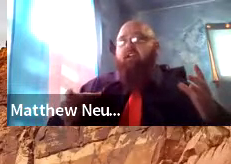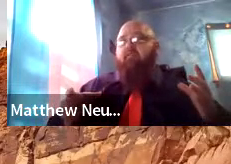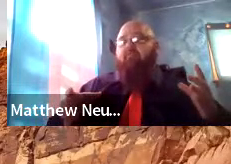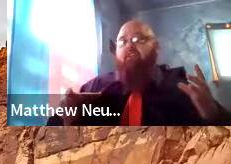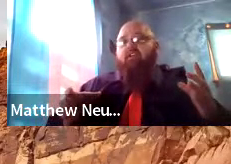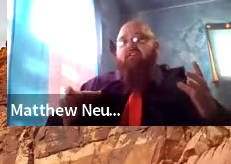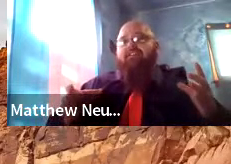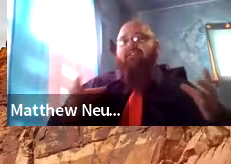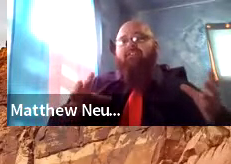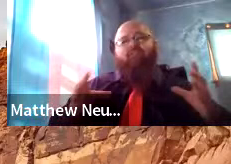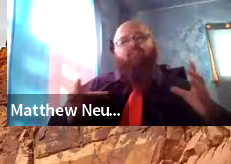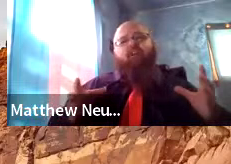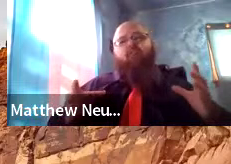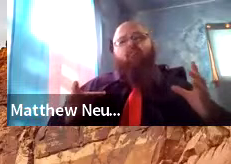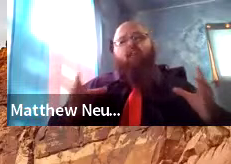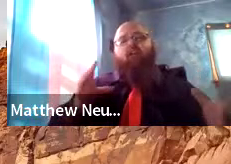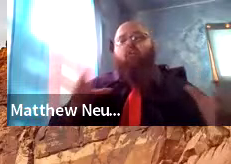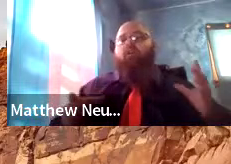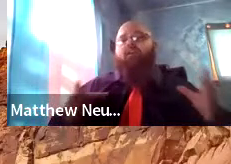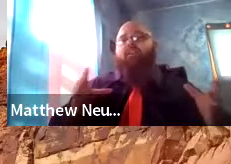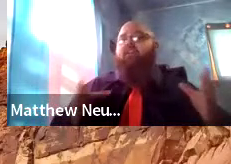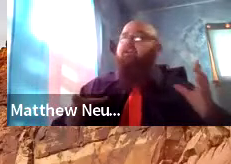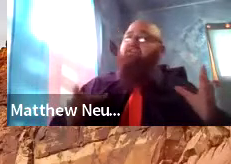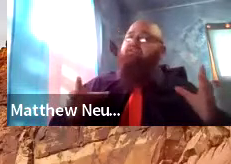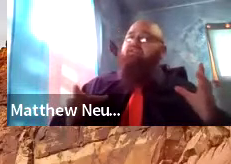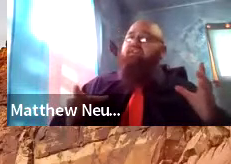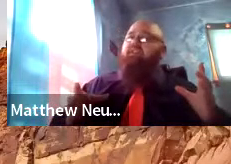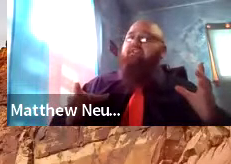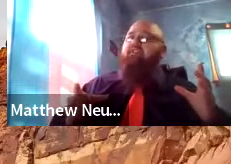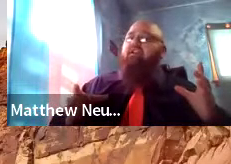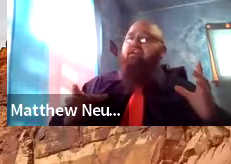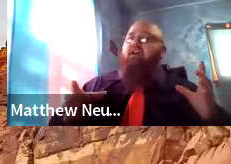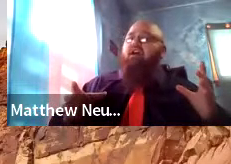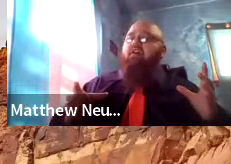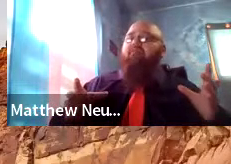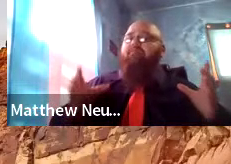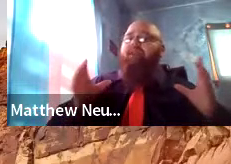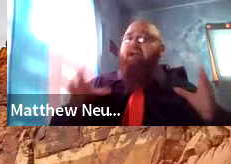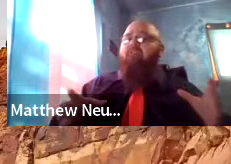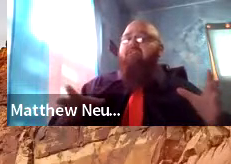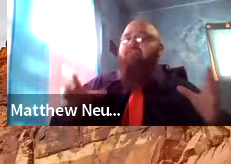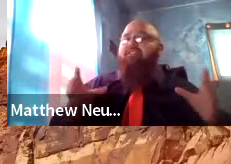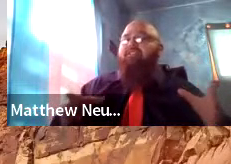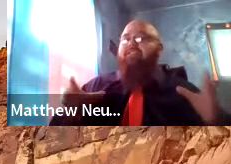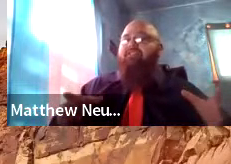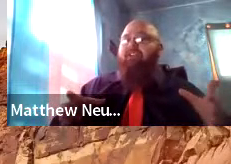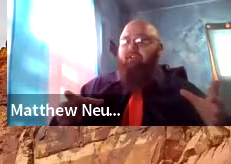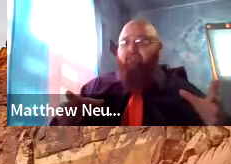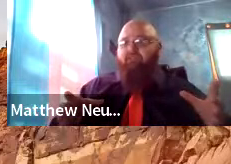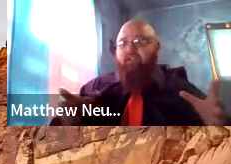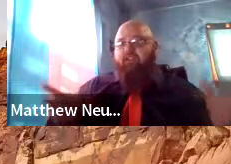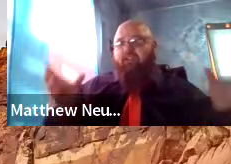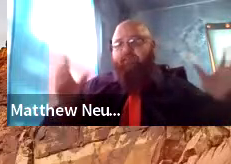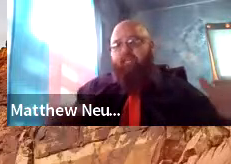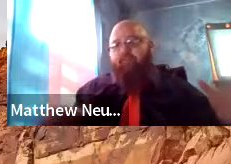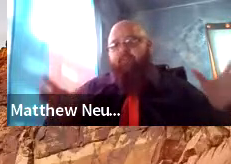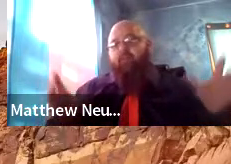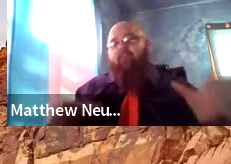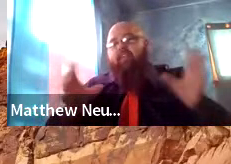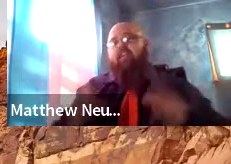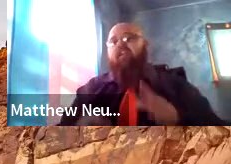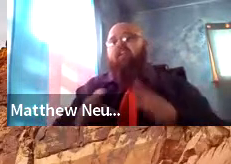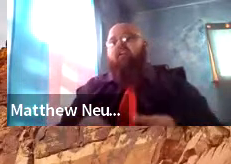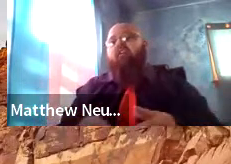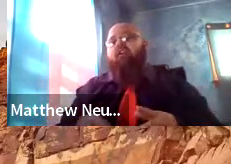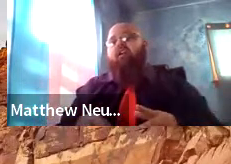interesting from how it was in the coastal cities. But however, it still shows that the people